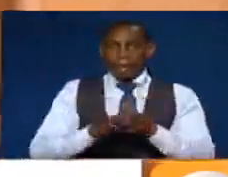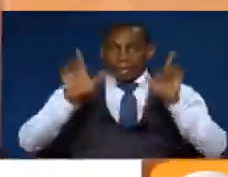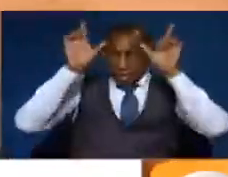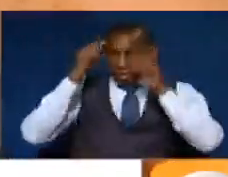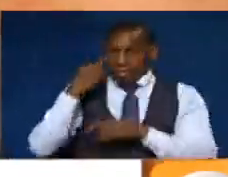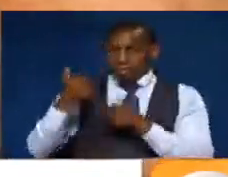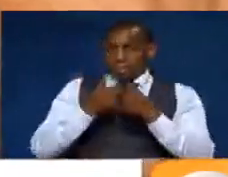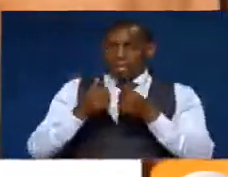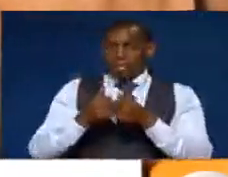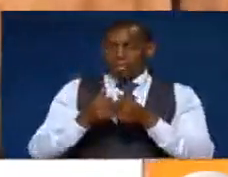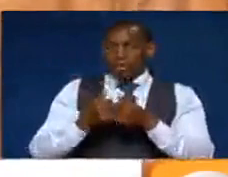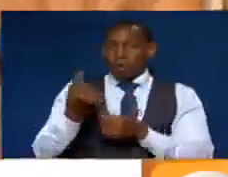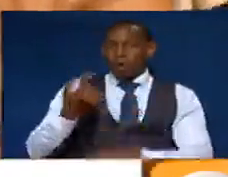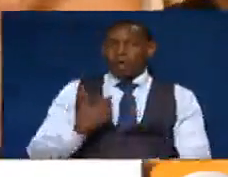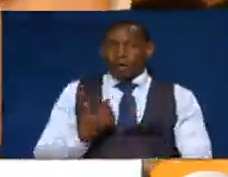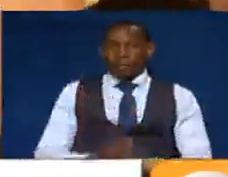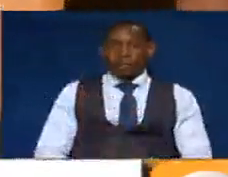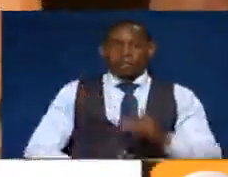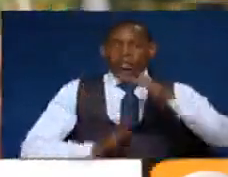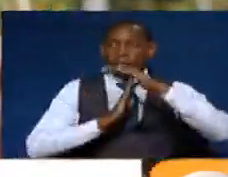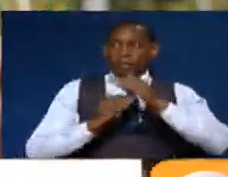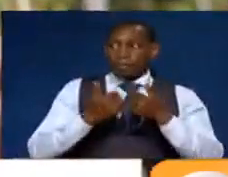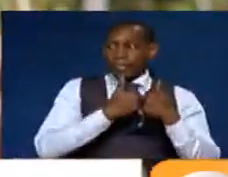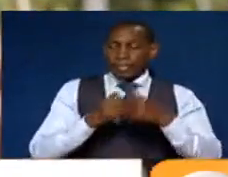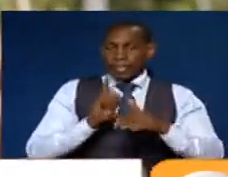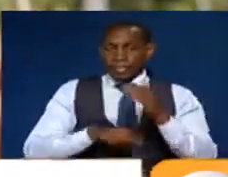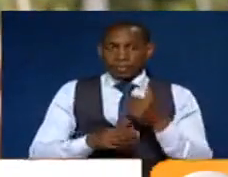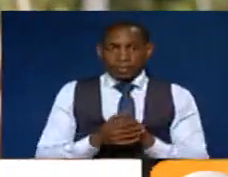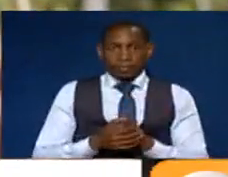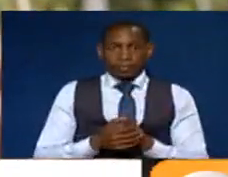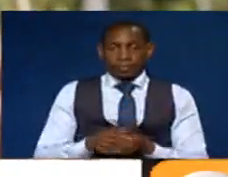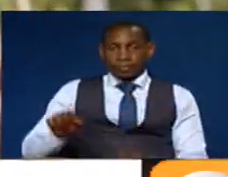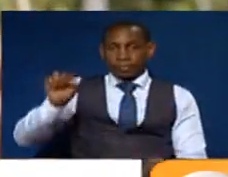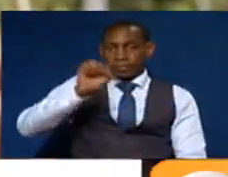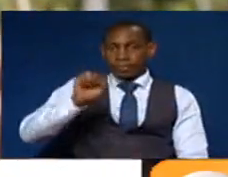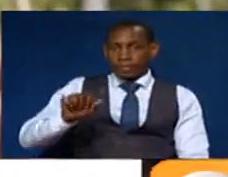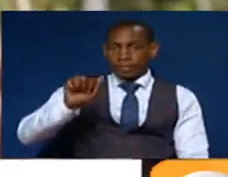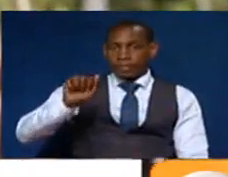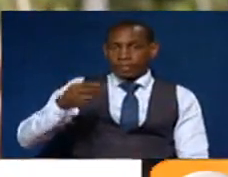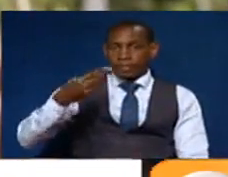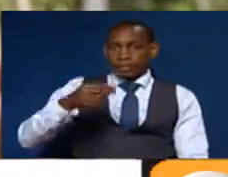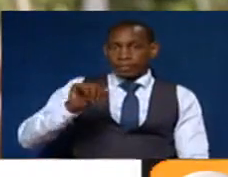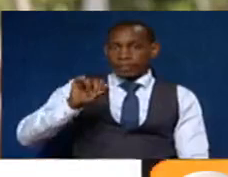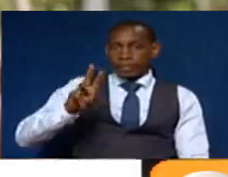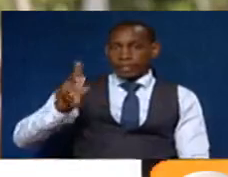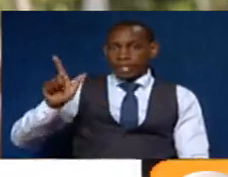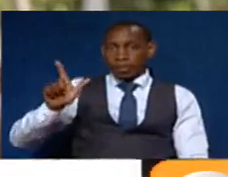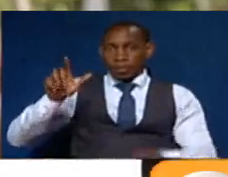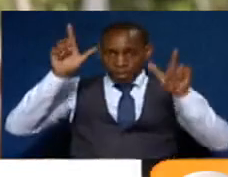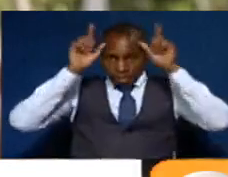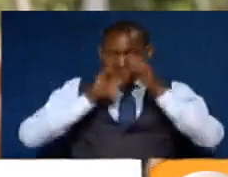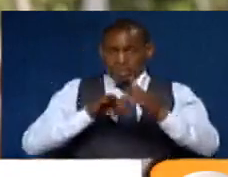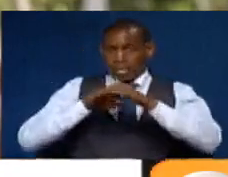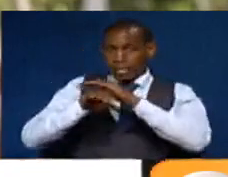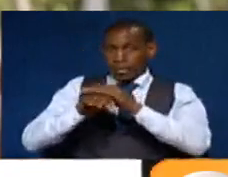has one major challenge. Main challenge with the Sahiwal cattle is access to the